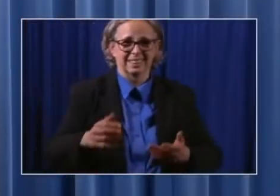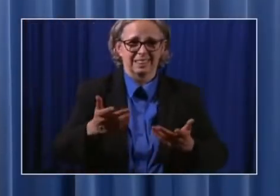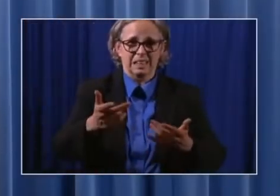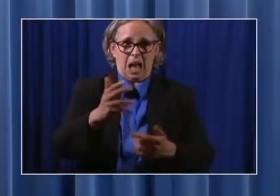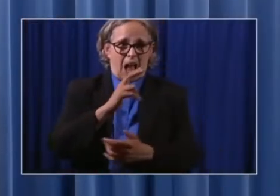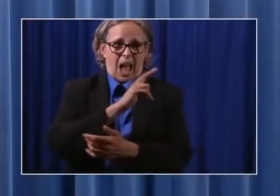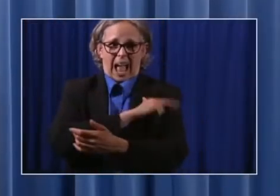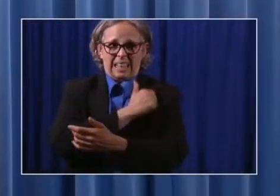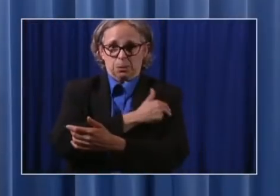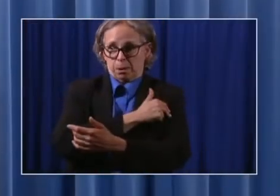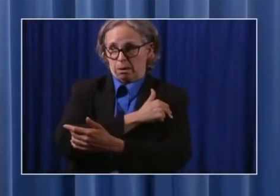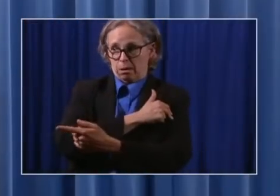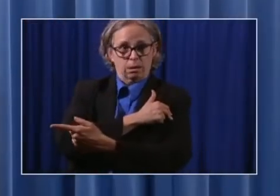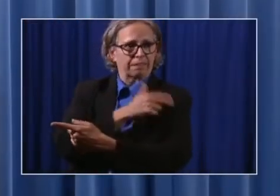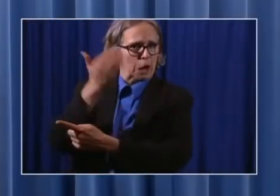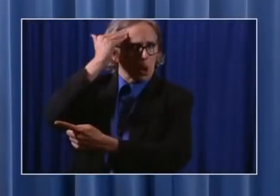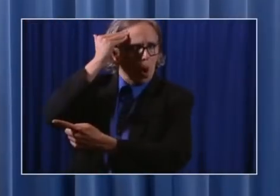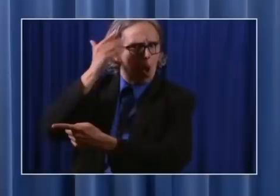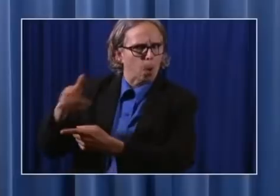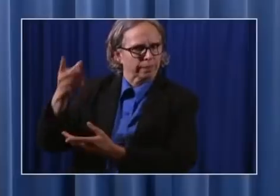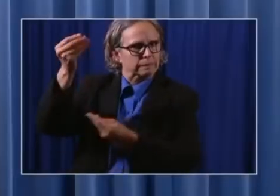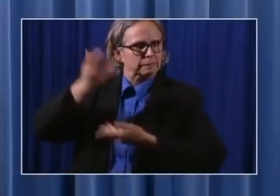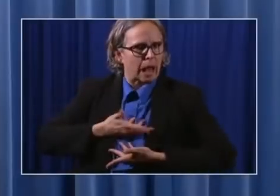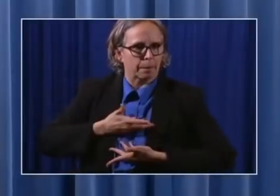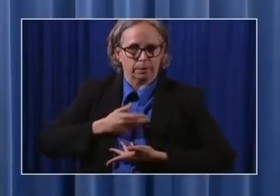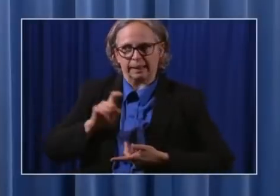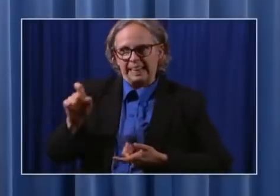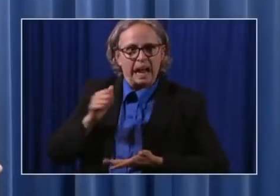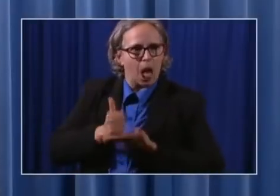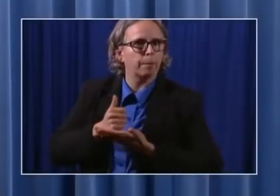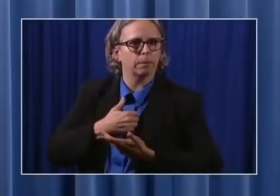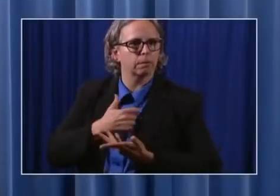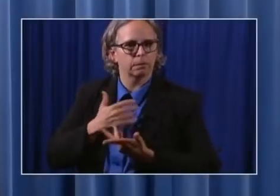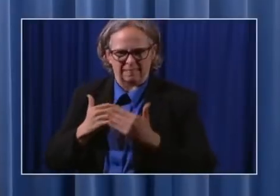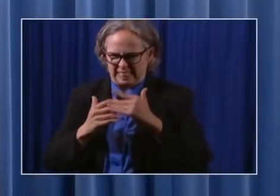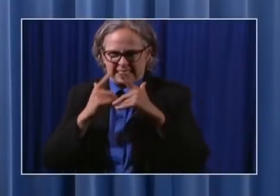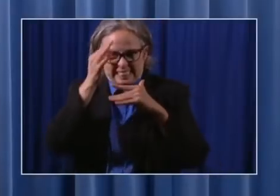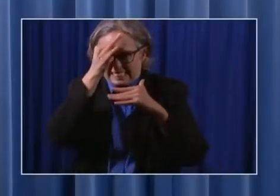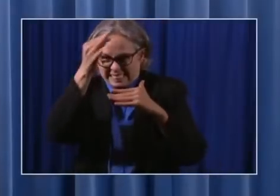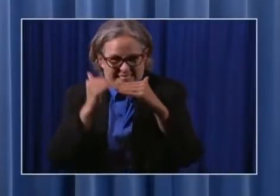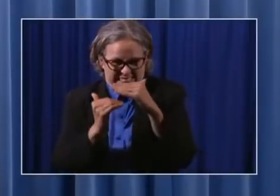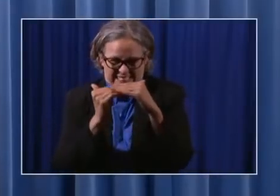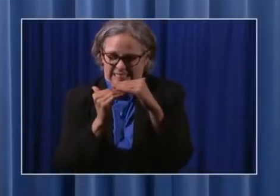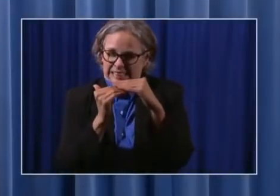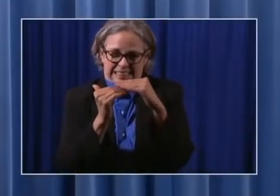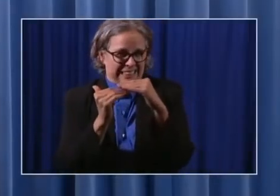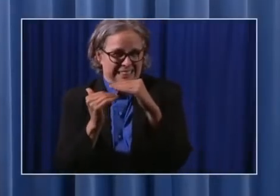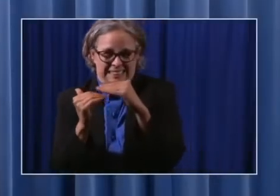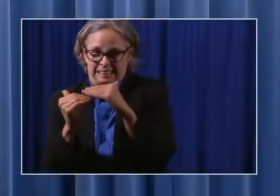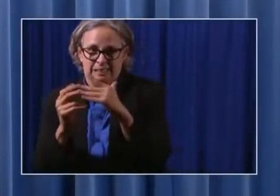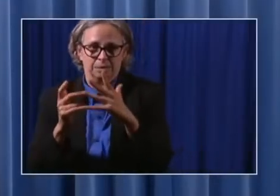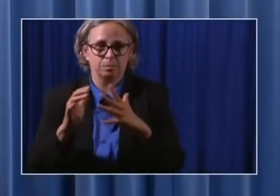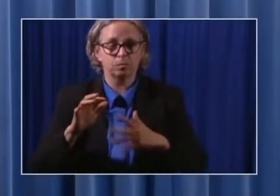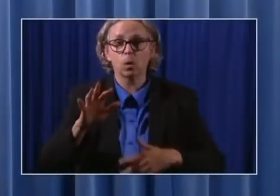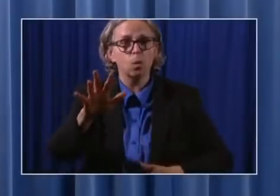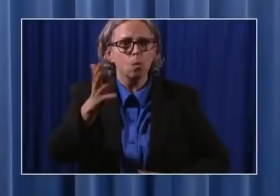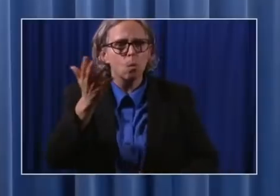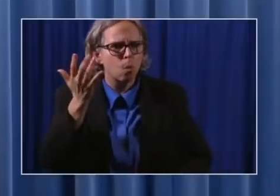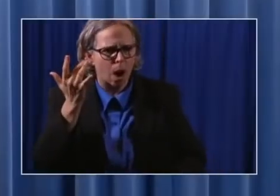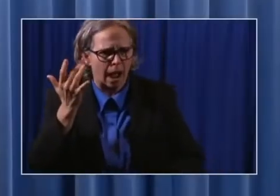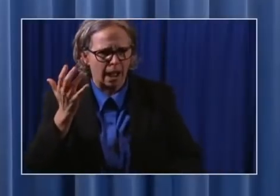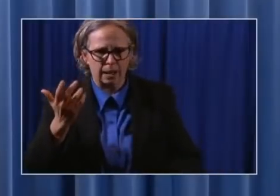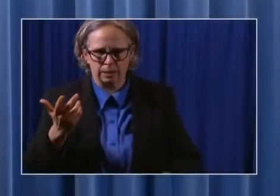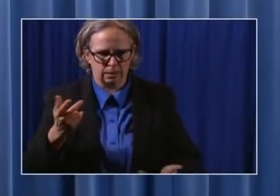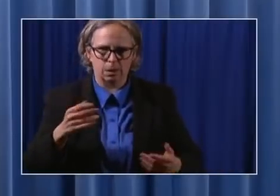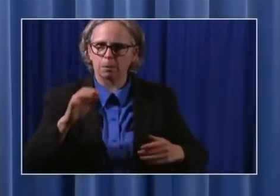of the reasons we put the 80% indicator in here is that is a factor when you hit 80%. Now,